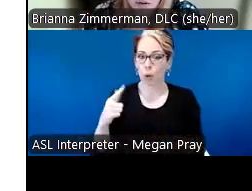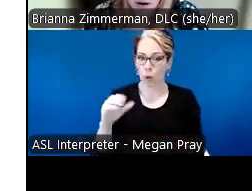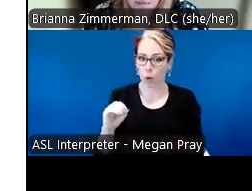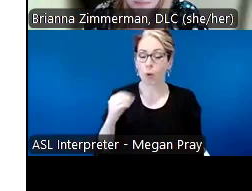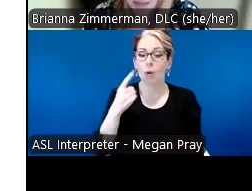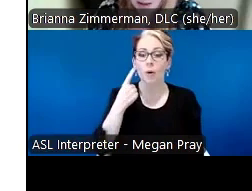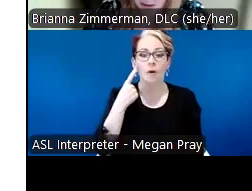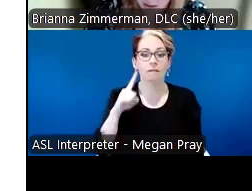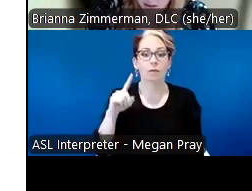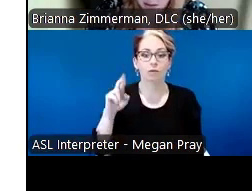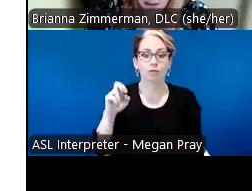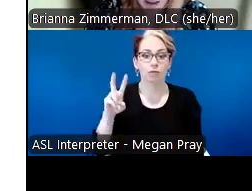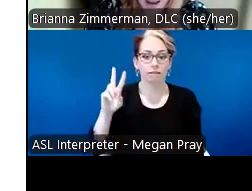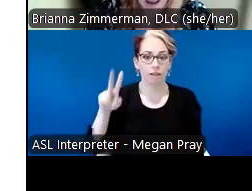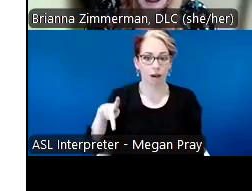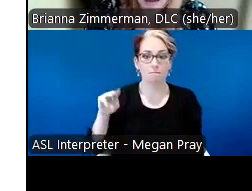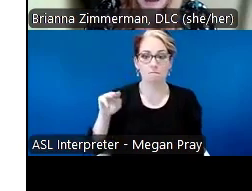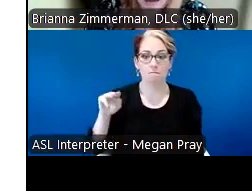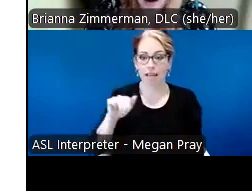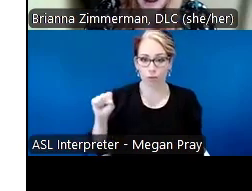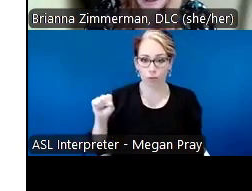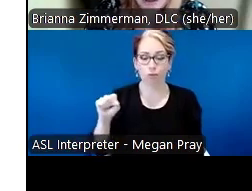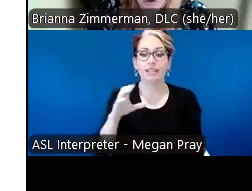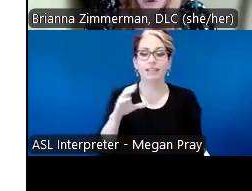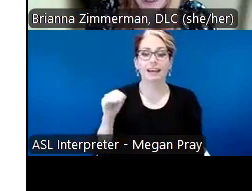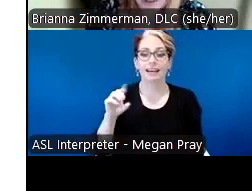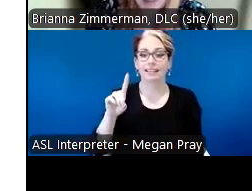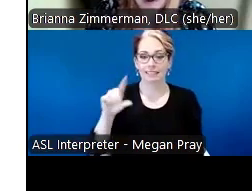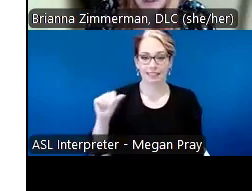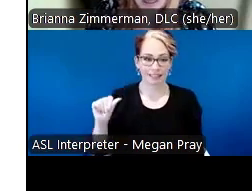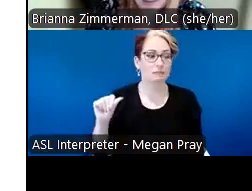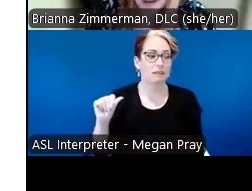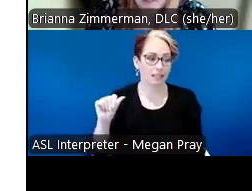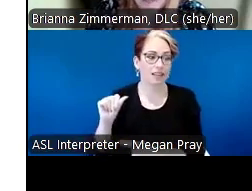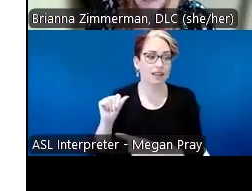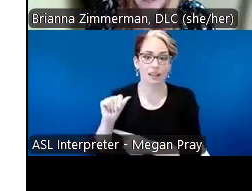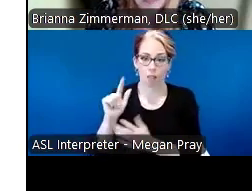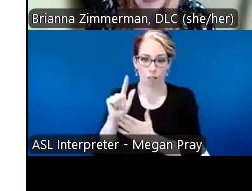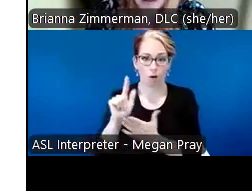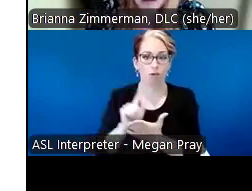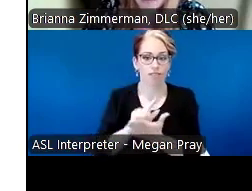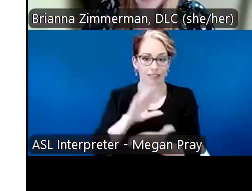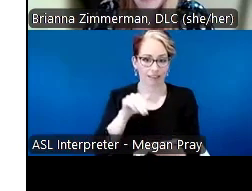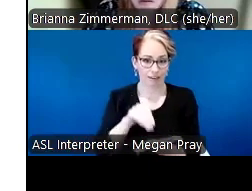Center logo. And now I'll just go over some housekeeping.